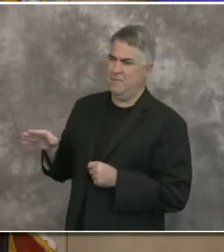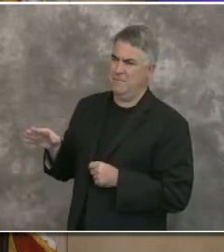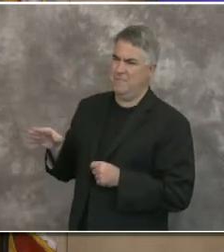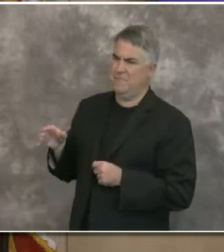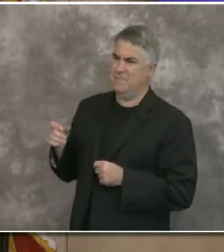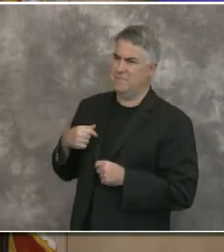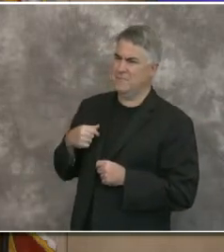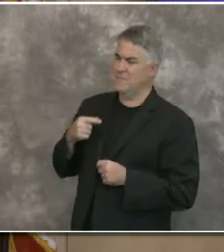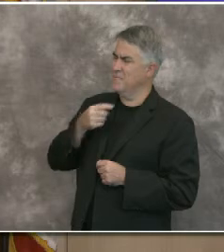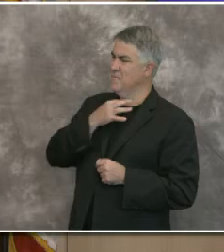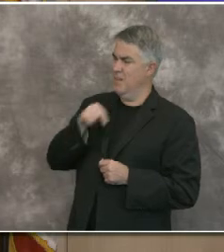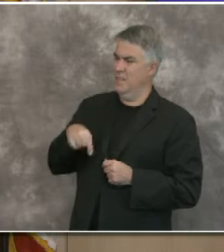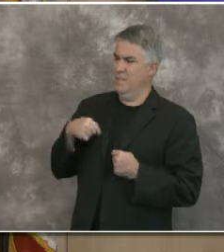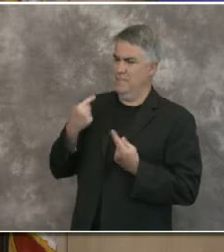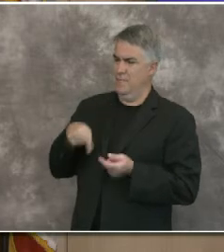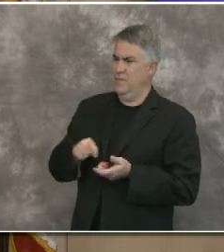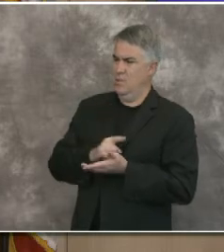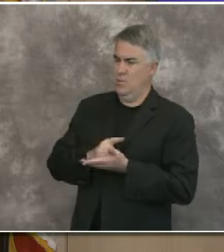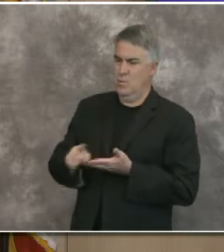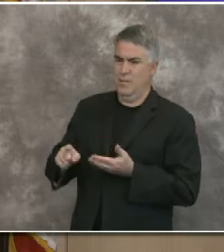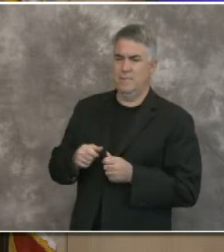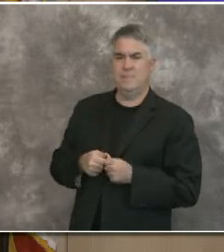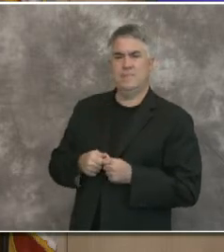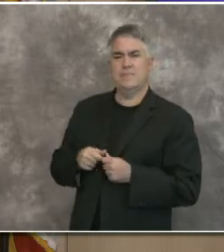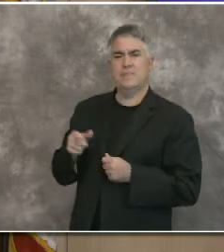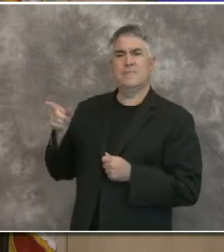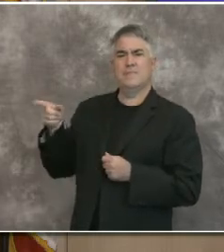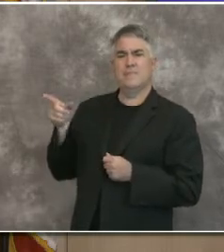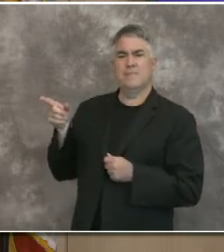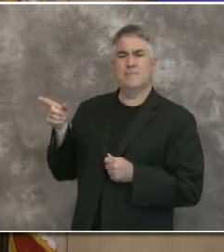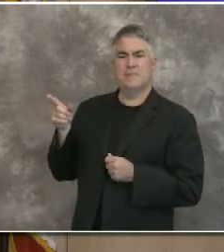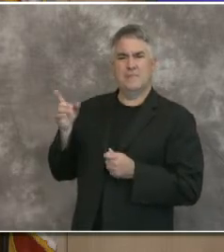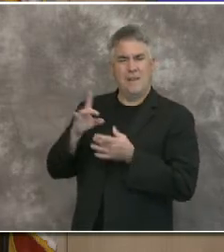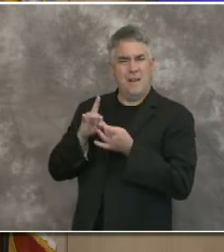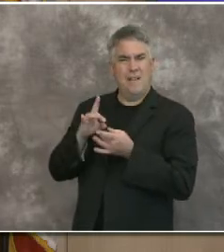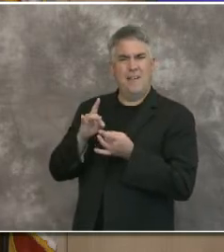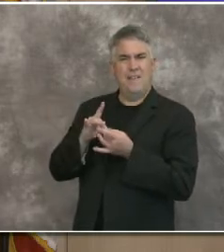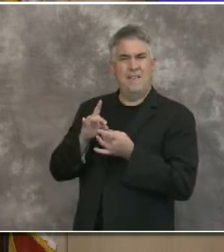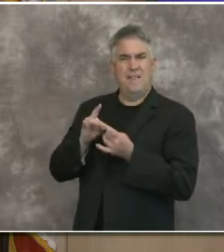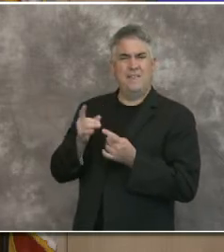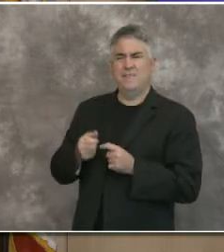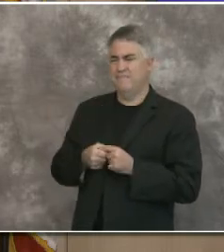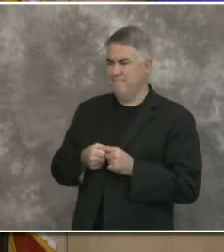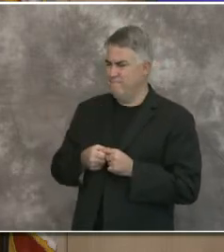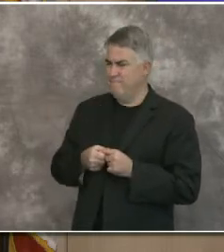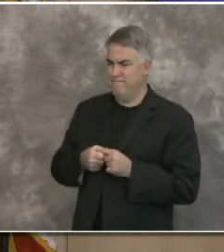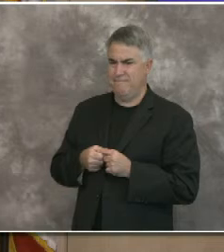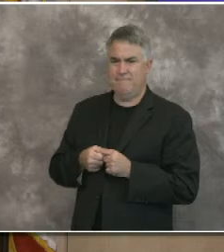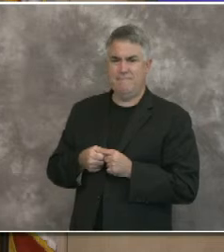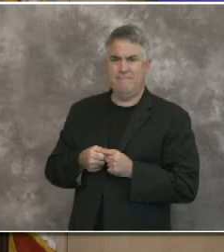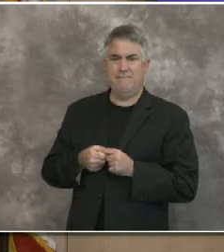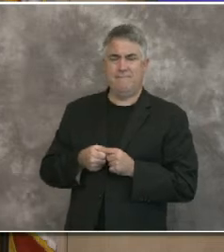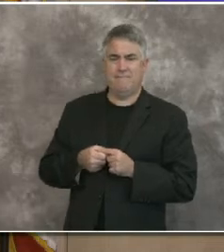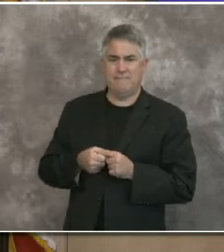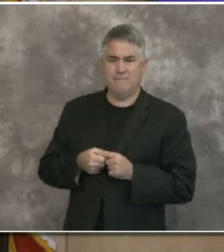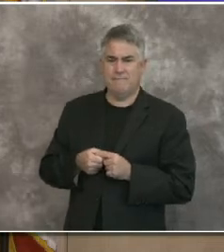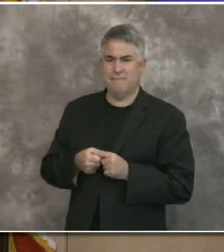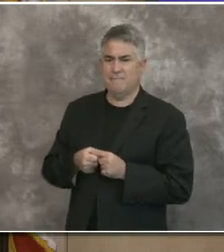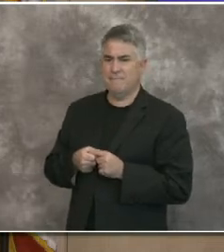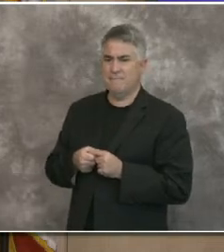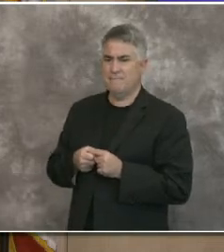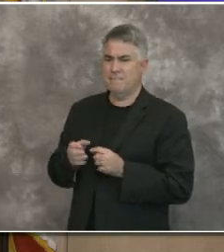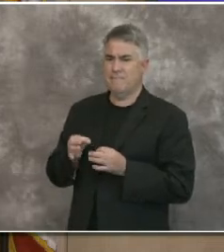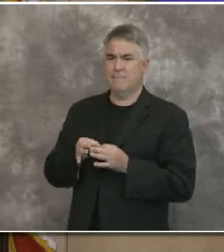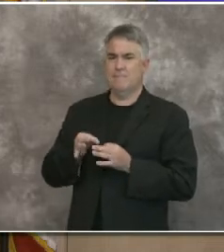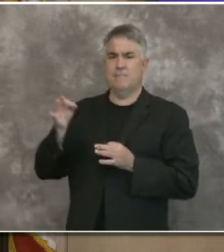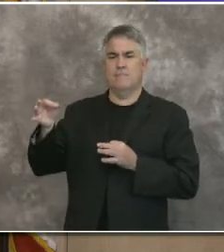week, you all had mentioned that there was some unrest in Sacramento, and that could have maybe been delaying shipments of